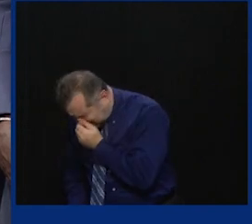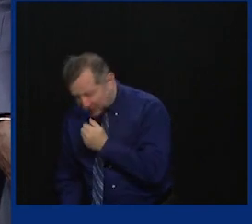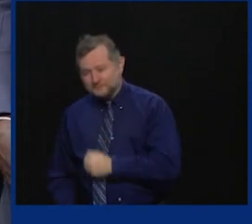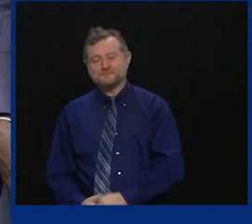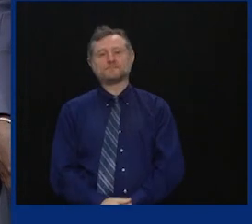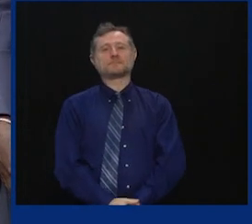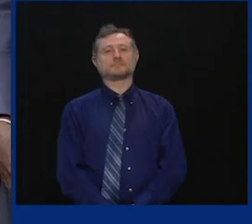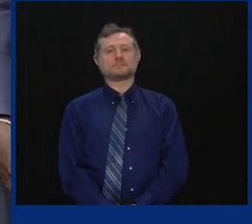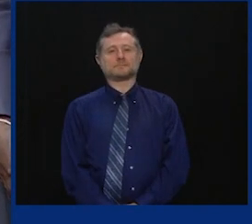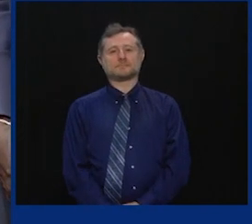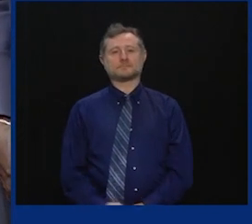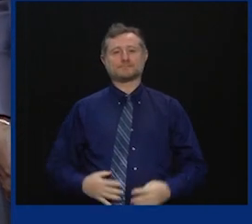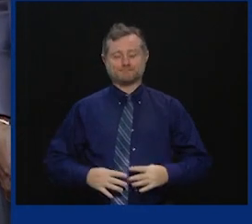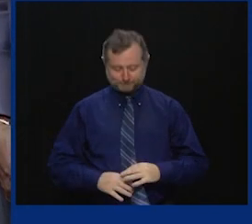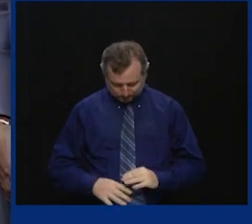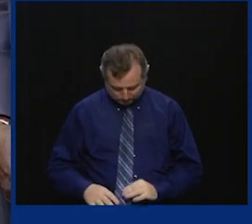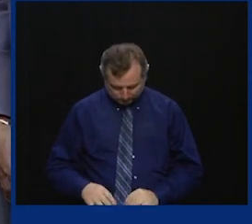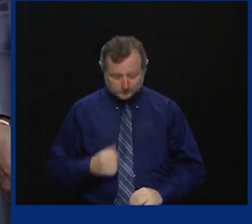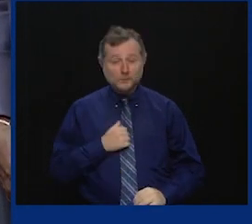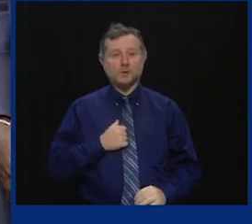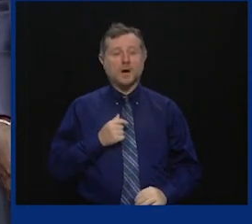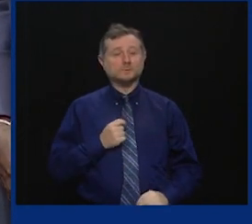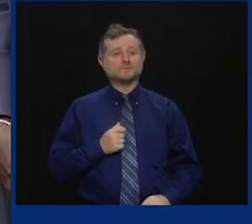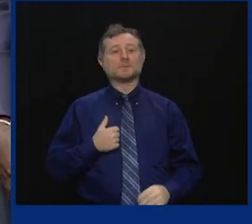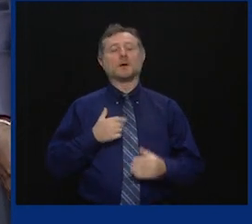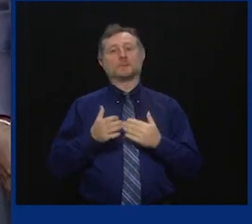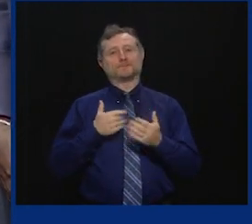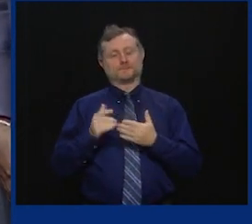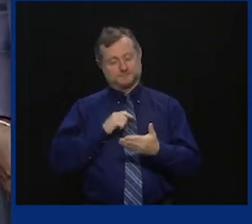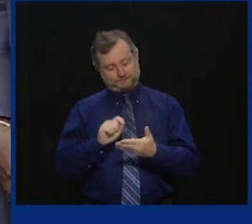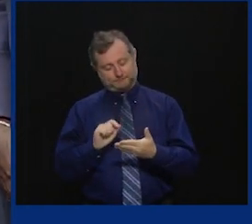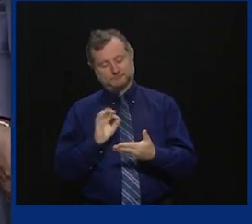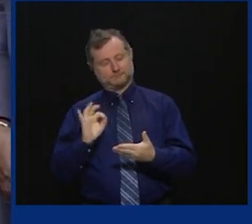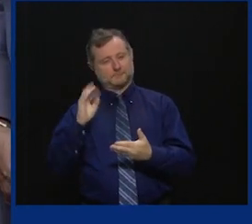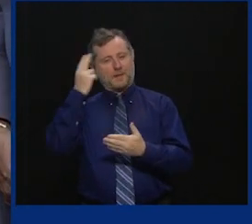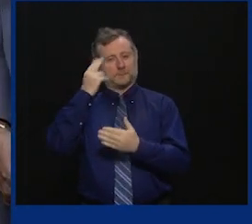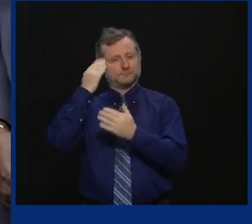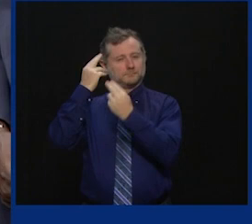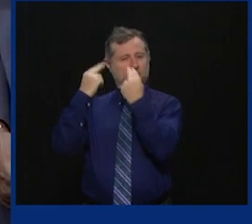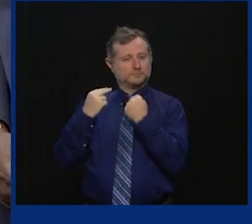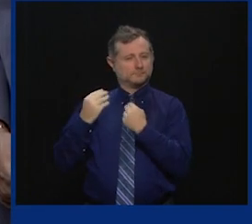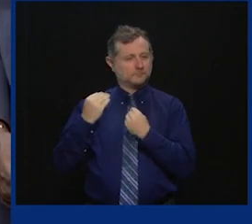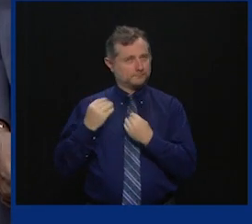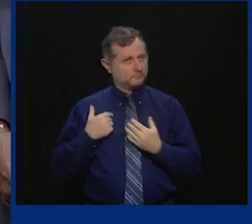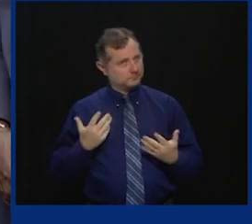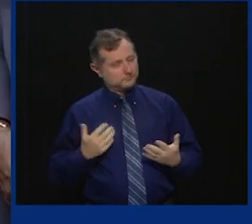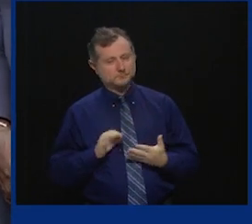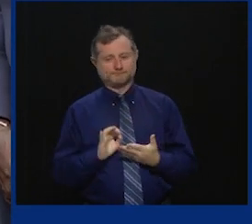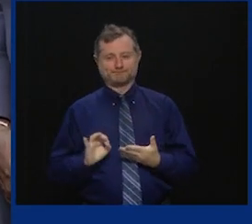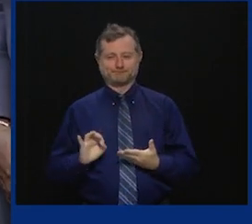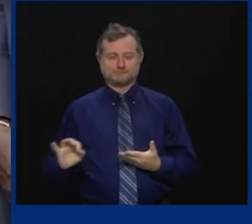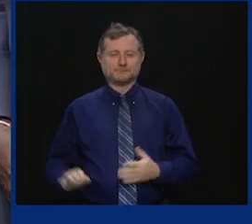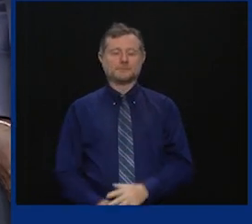How many do we need up for this first batch? 8. 8, okay.